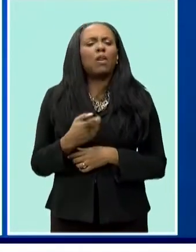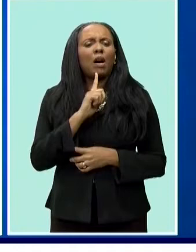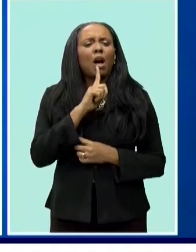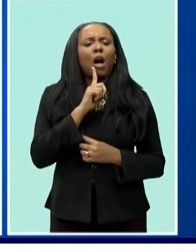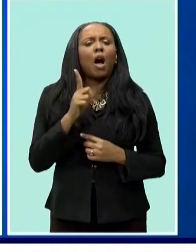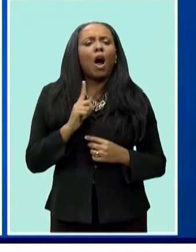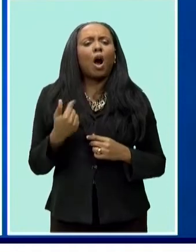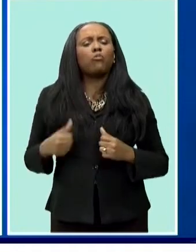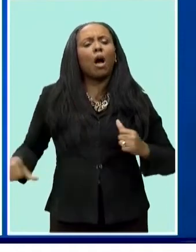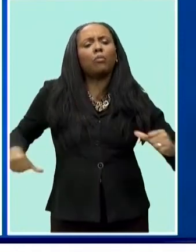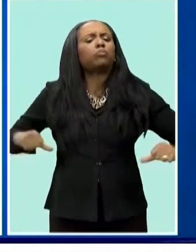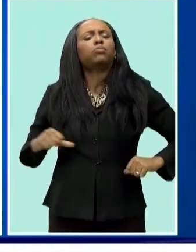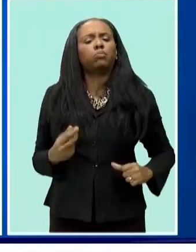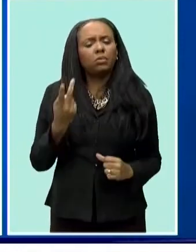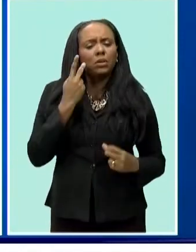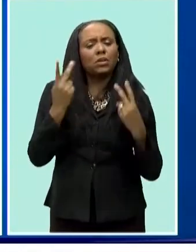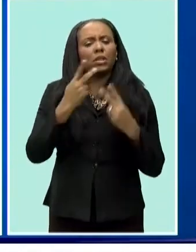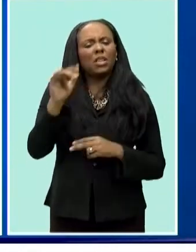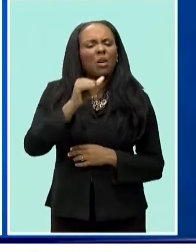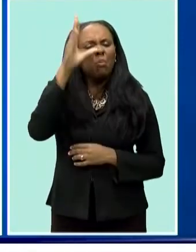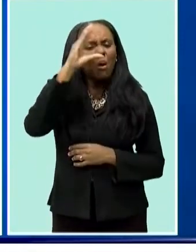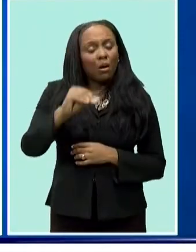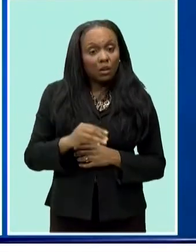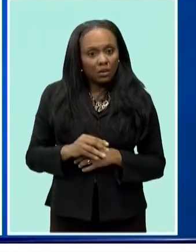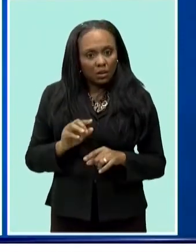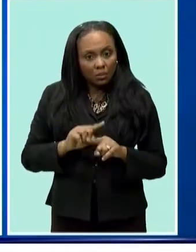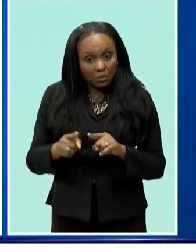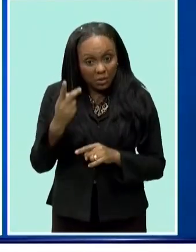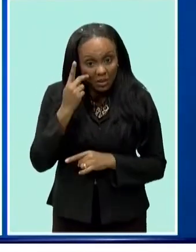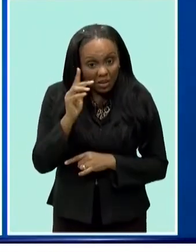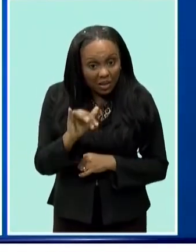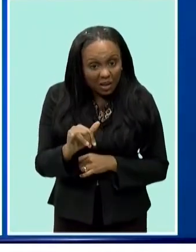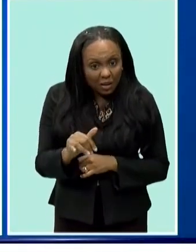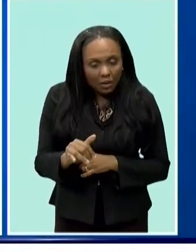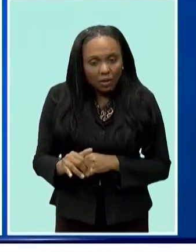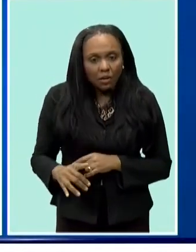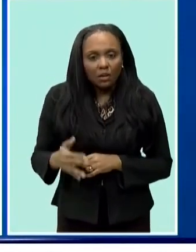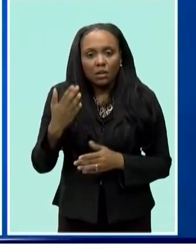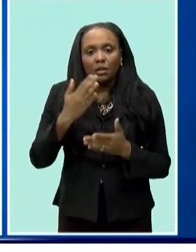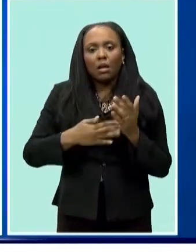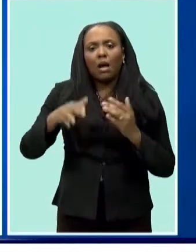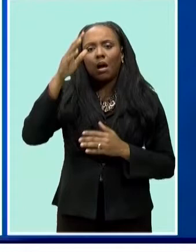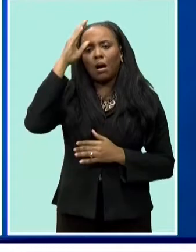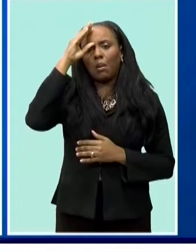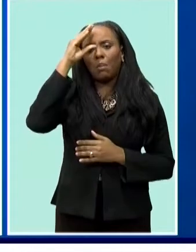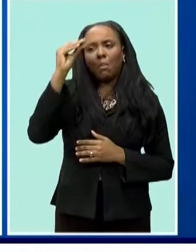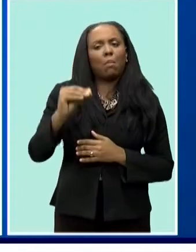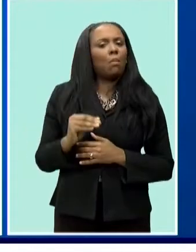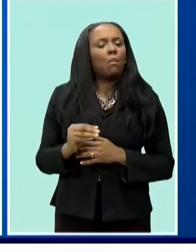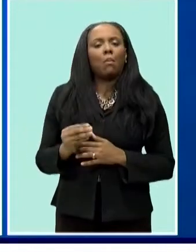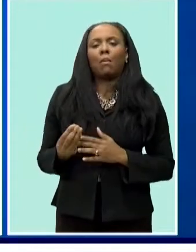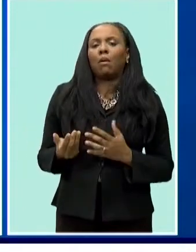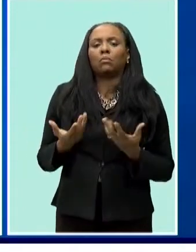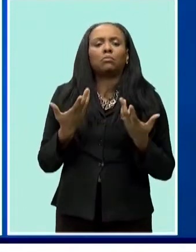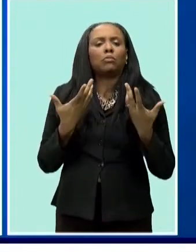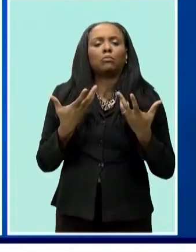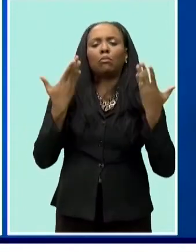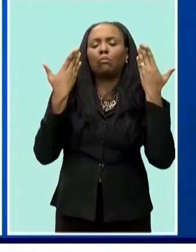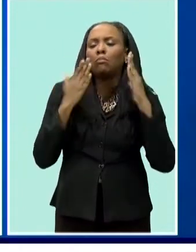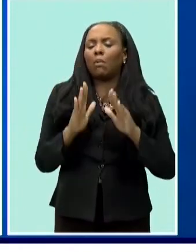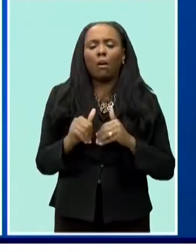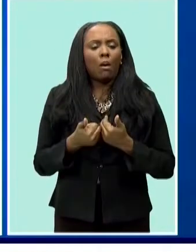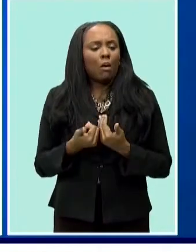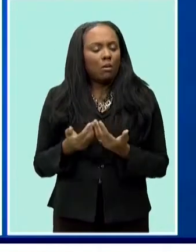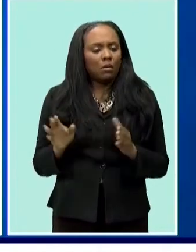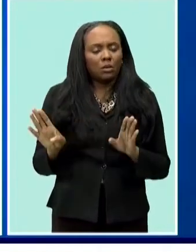rough, man. And you see what the roughness is doing. We're turning out some boys who really need that love and attention, the